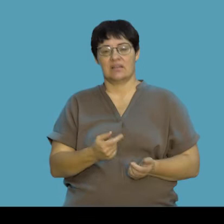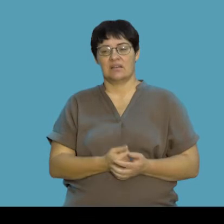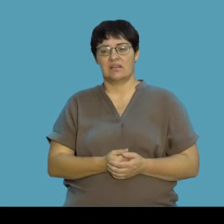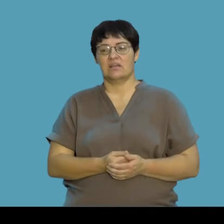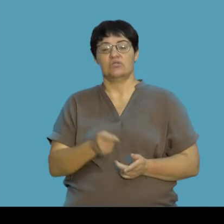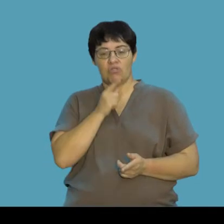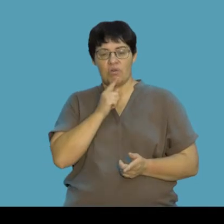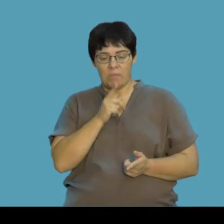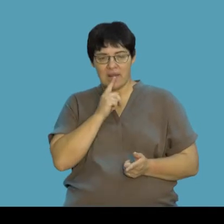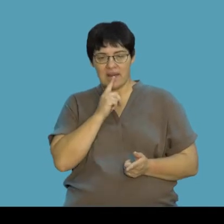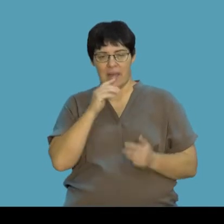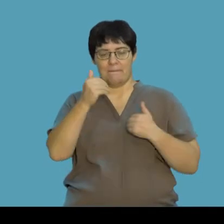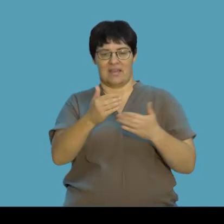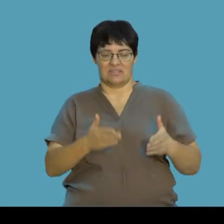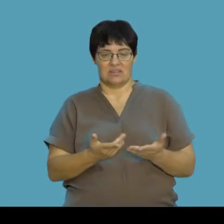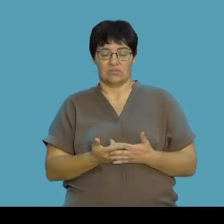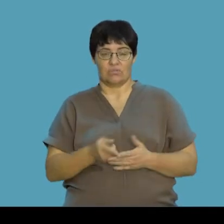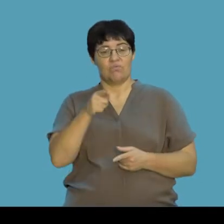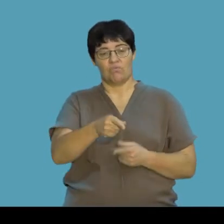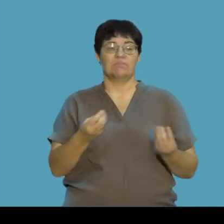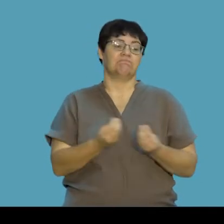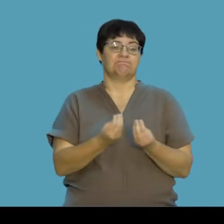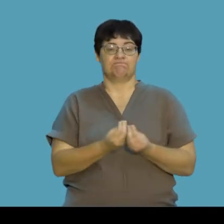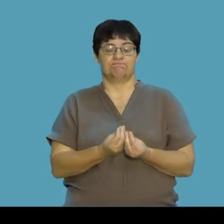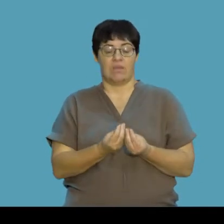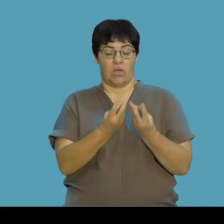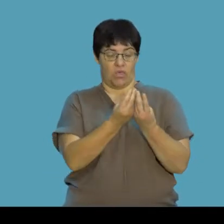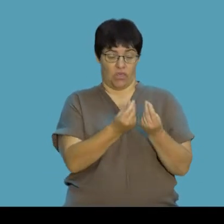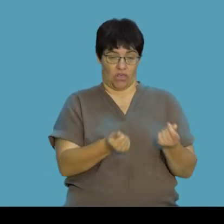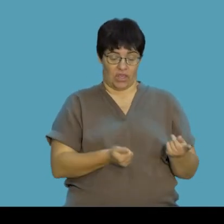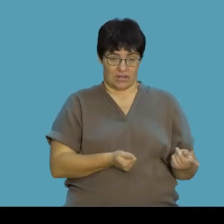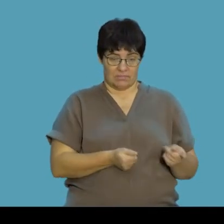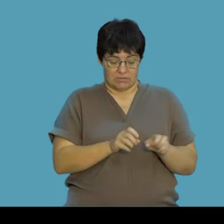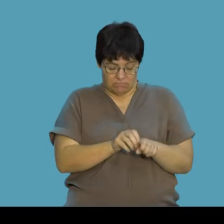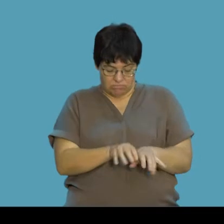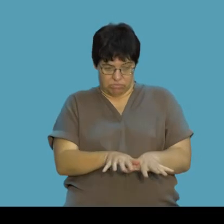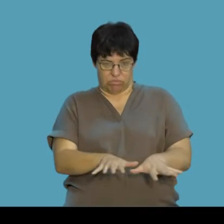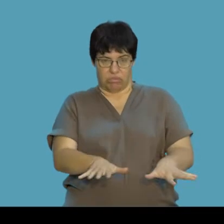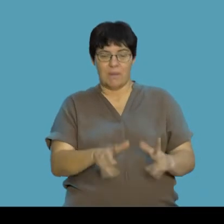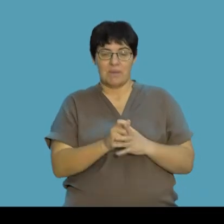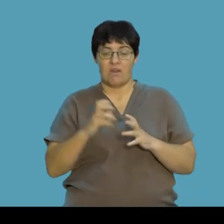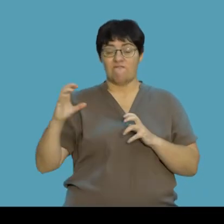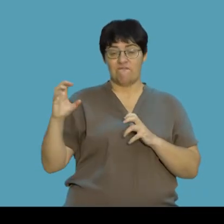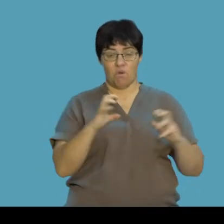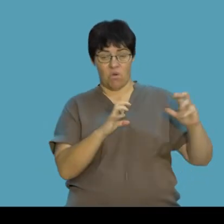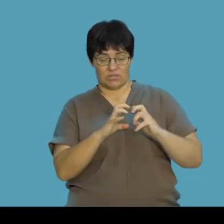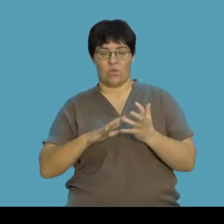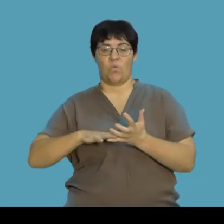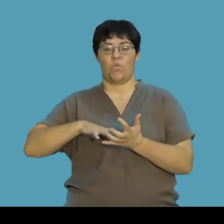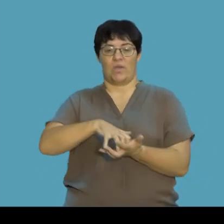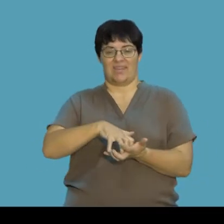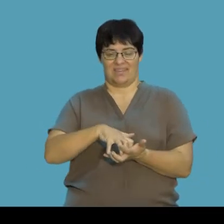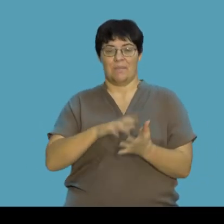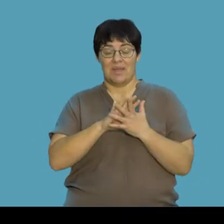change here is the packaging. So when a substance actually melts, it means the forces become weaker, and the